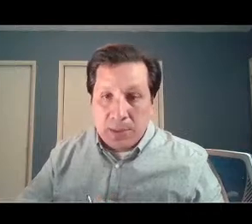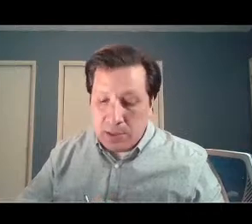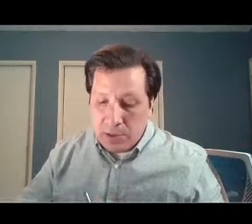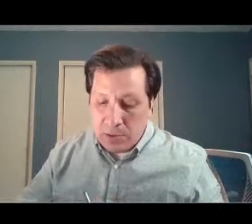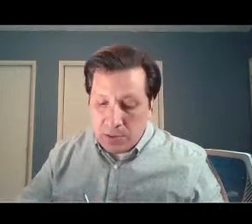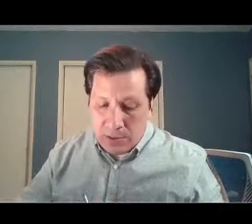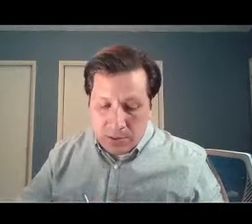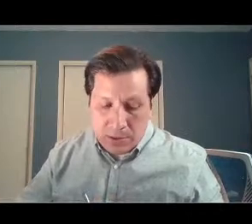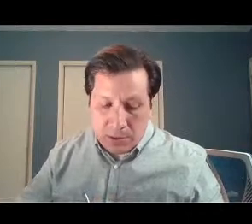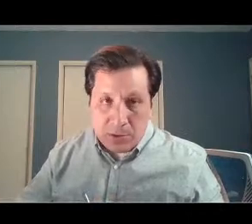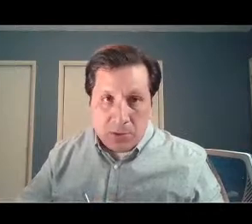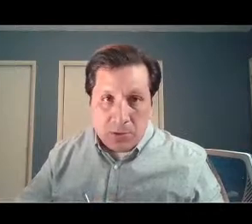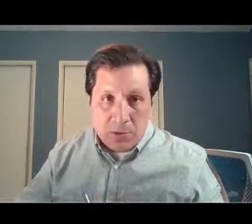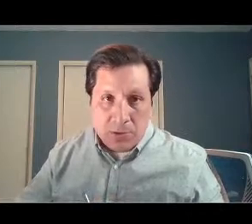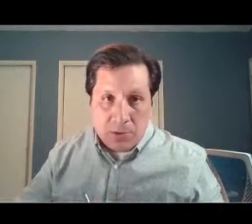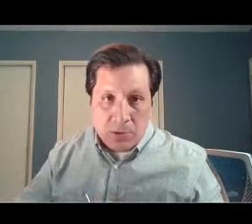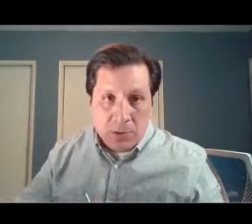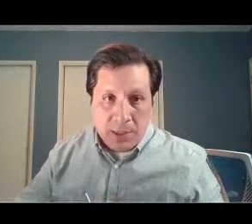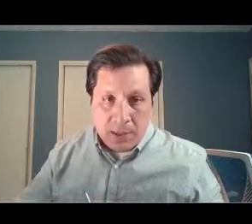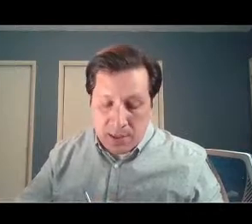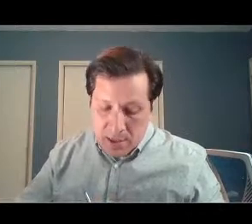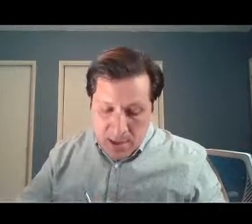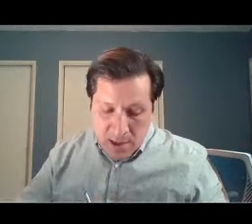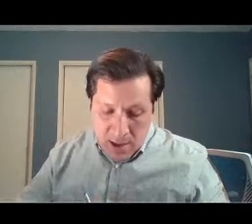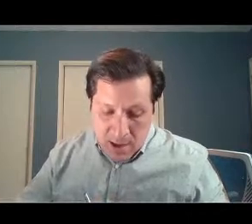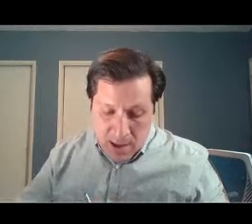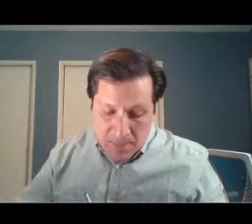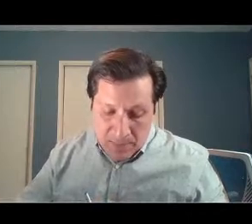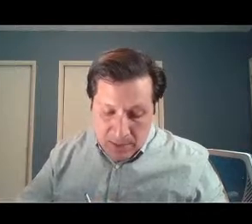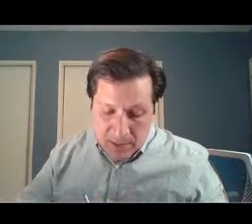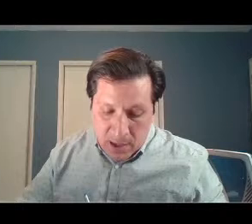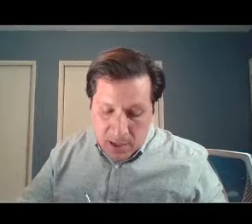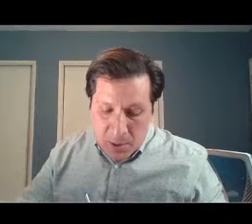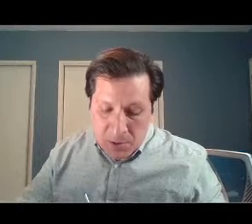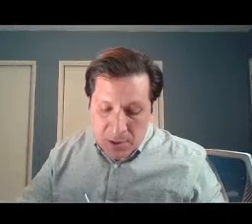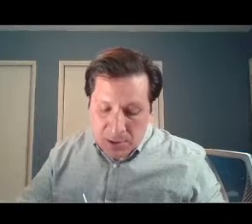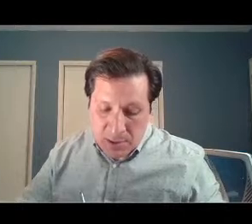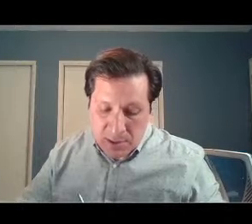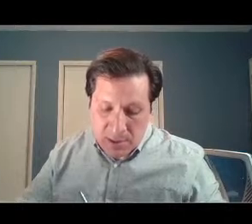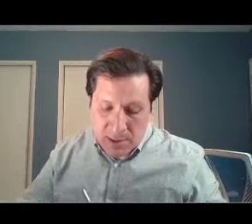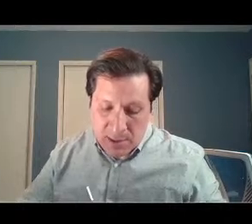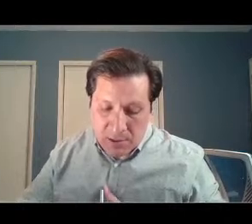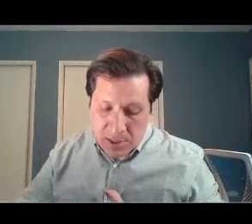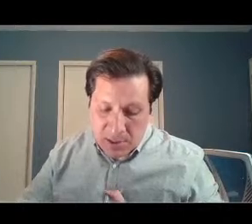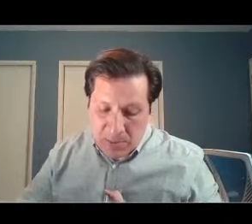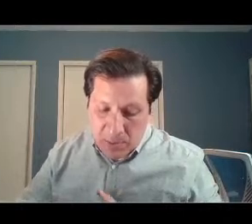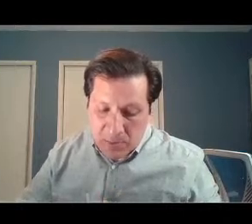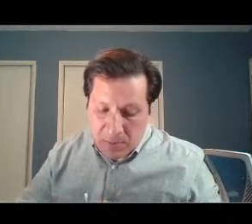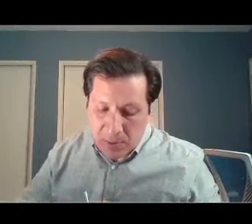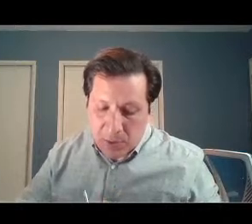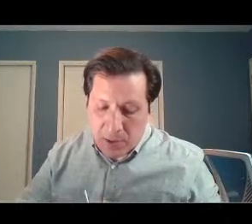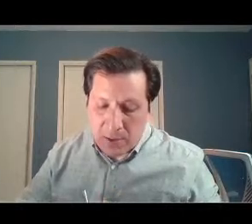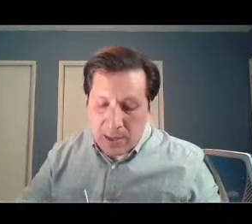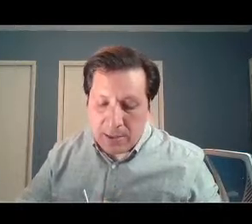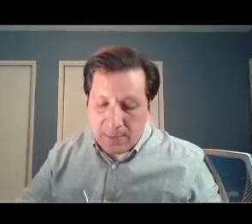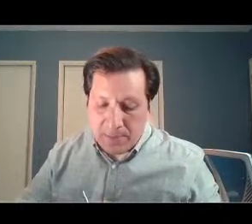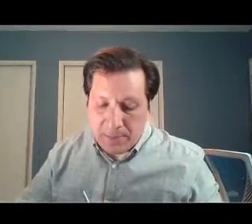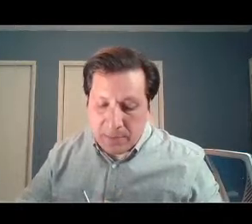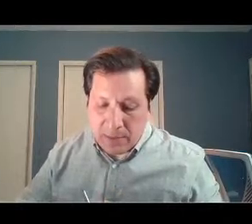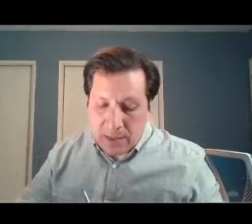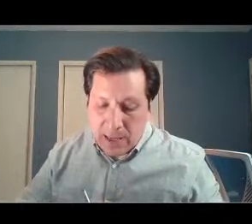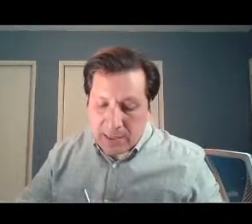the 2122 in one school year wow um on a motion in close session by